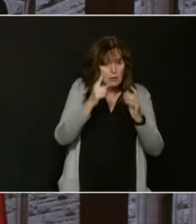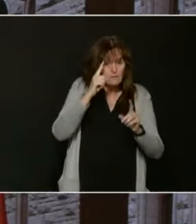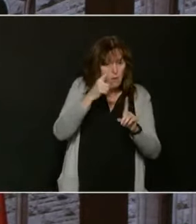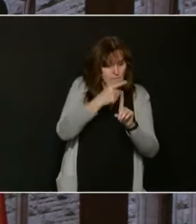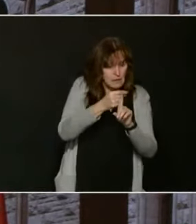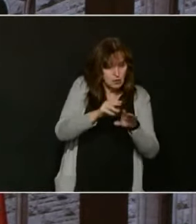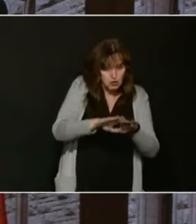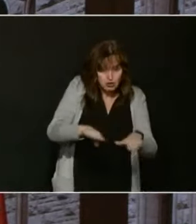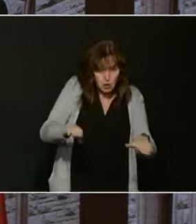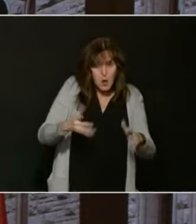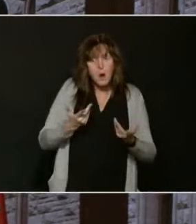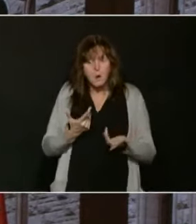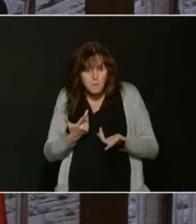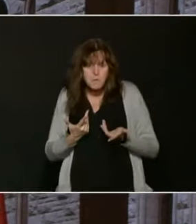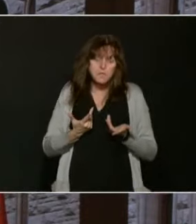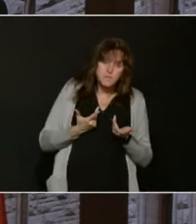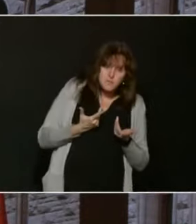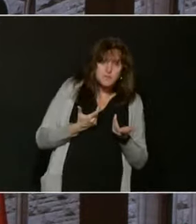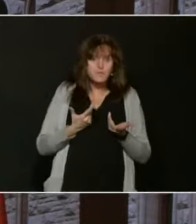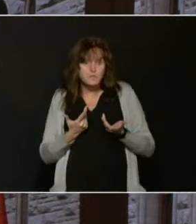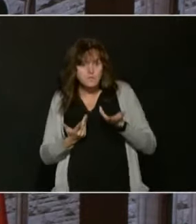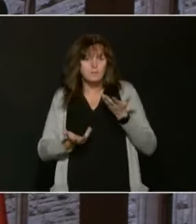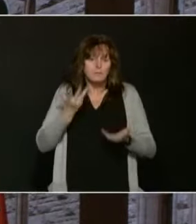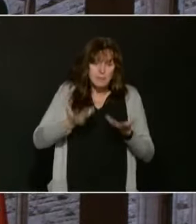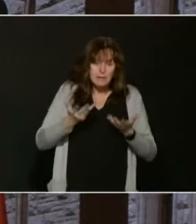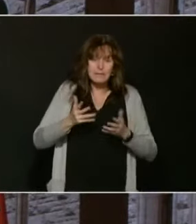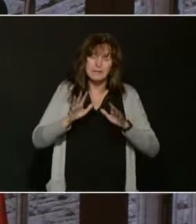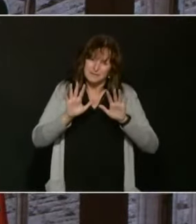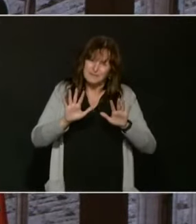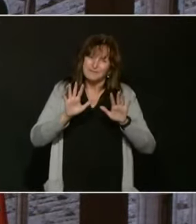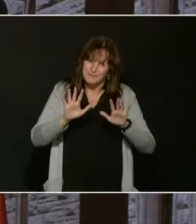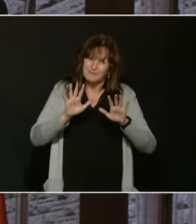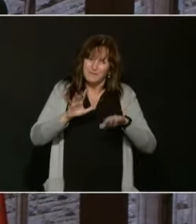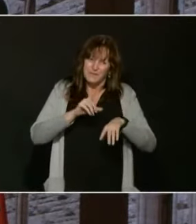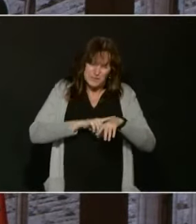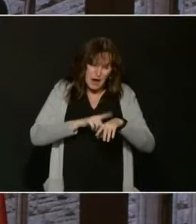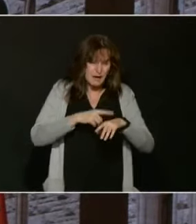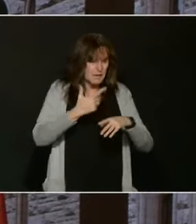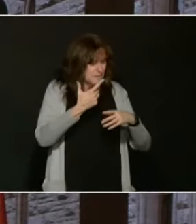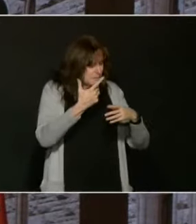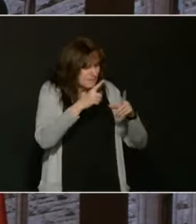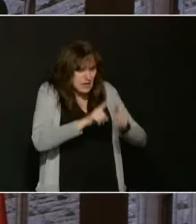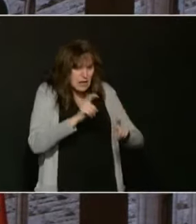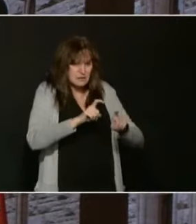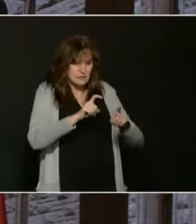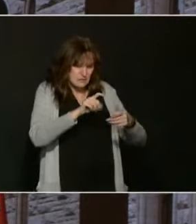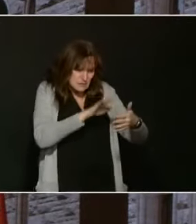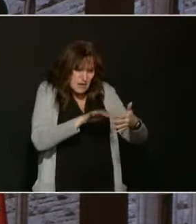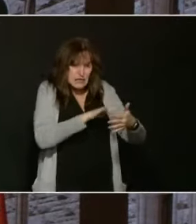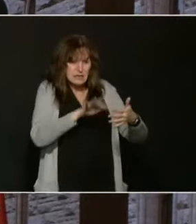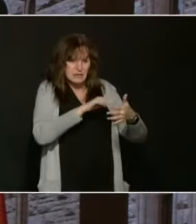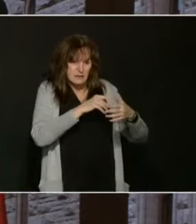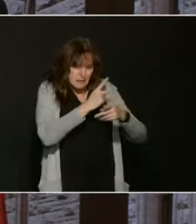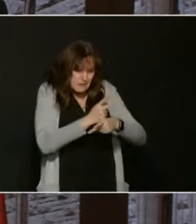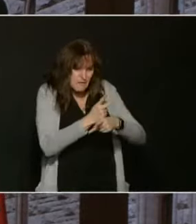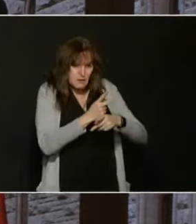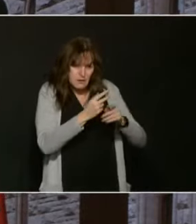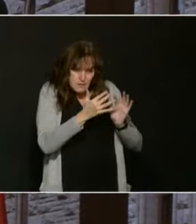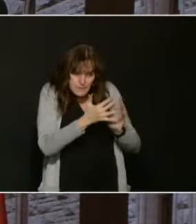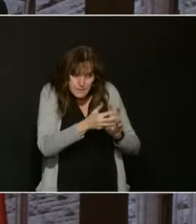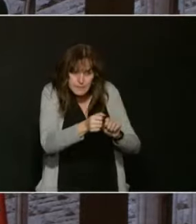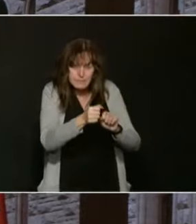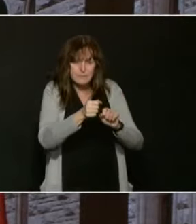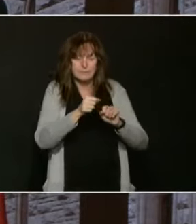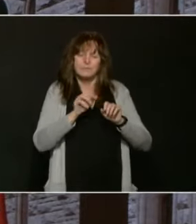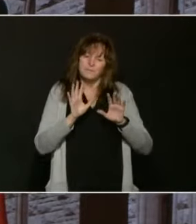well. But these do take time and proper studies with care and precautions in place in that. So we're looking for